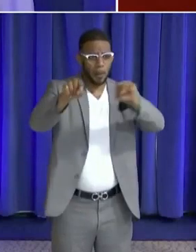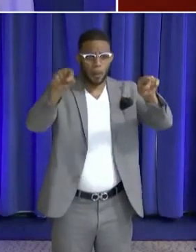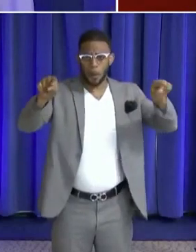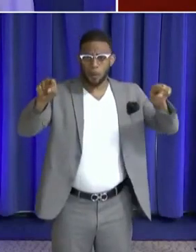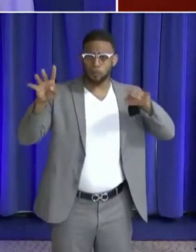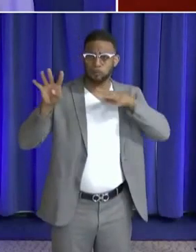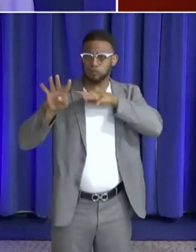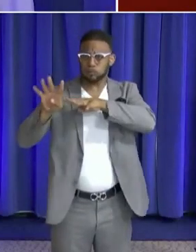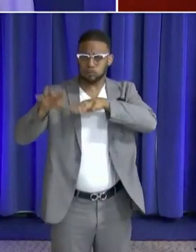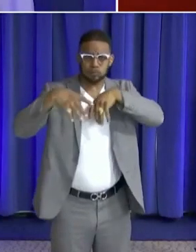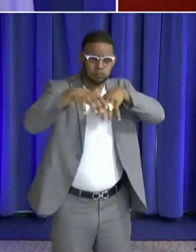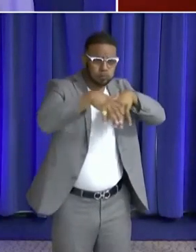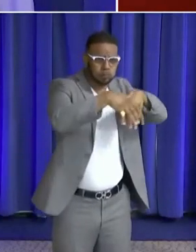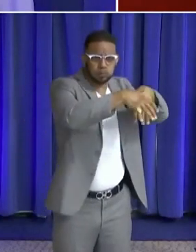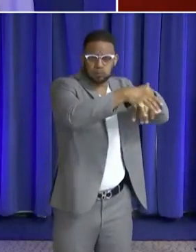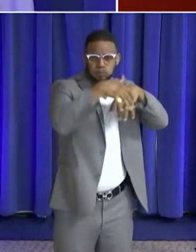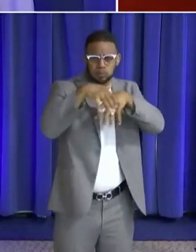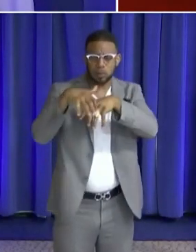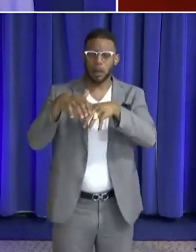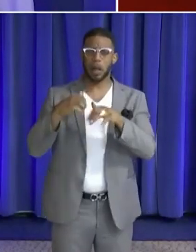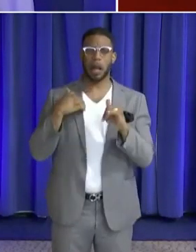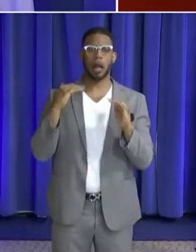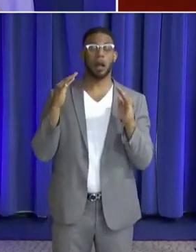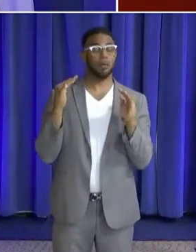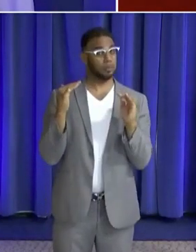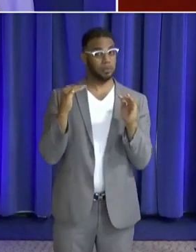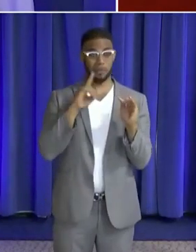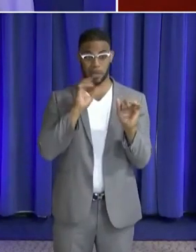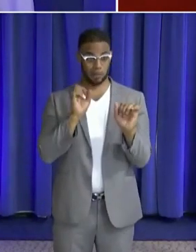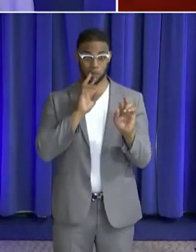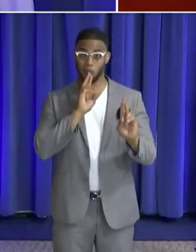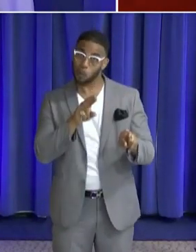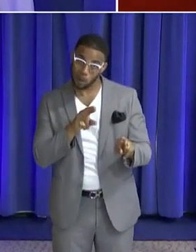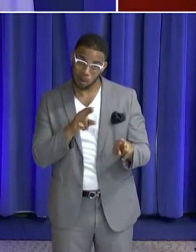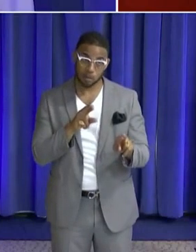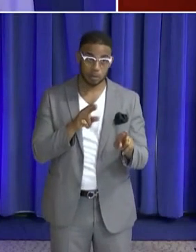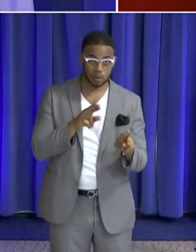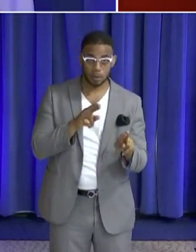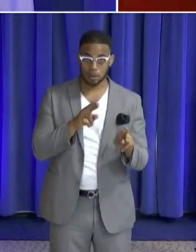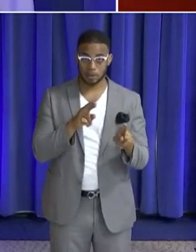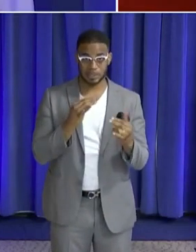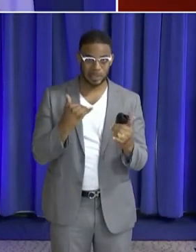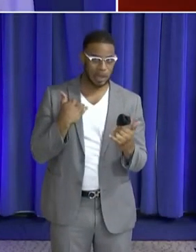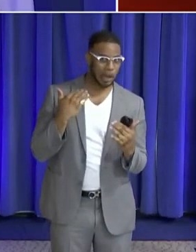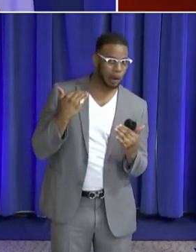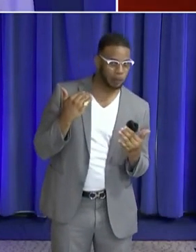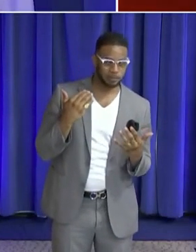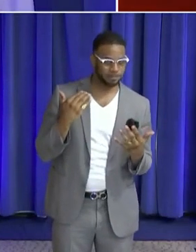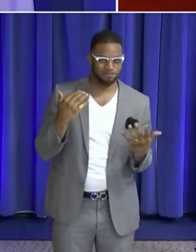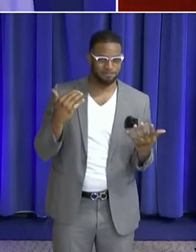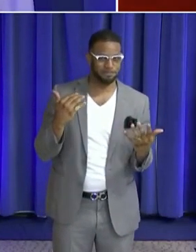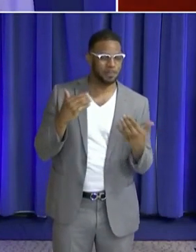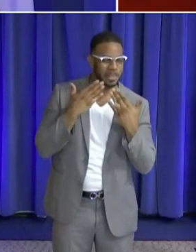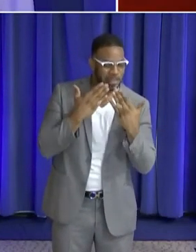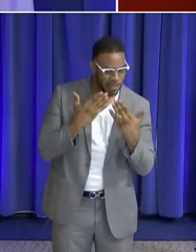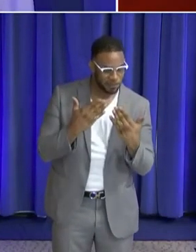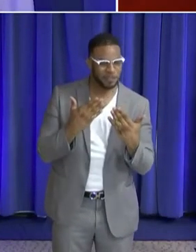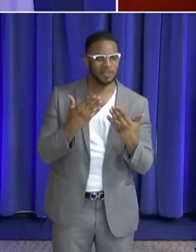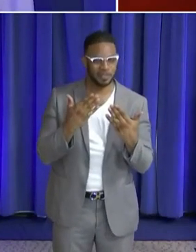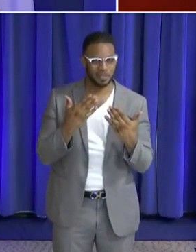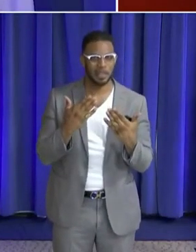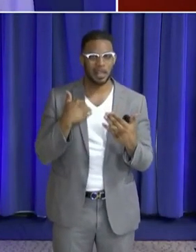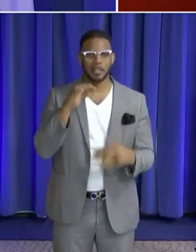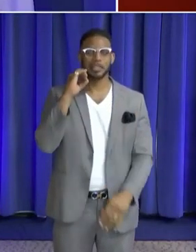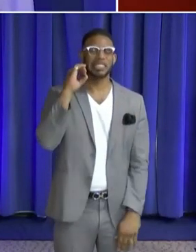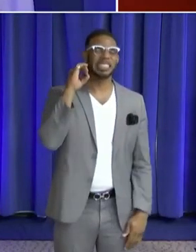locations. I had hoped to be able to report on this today, and thankfully I am. There were